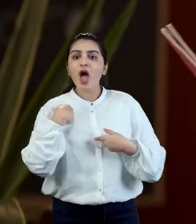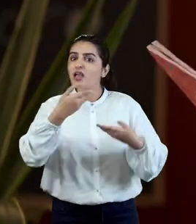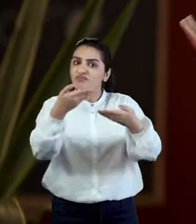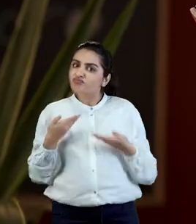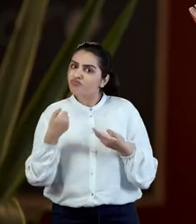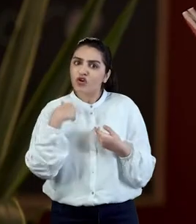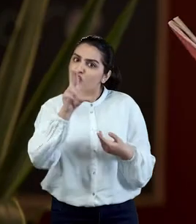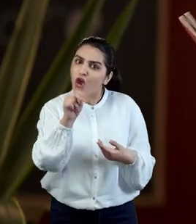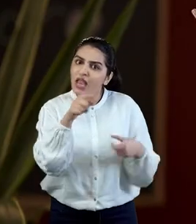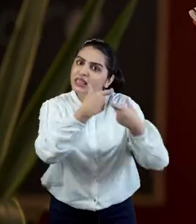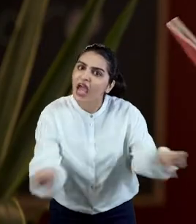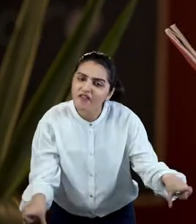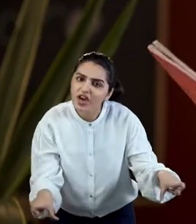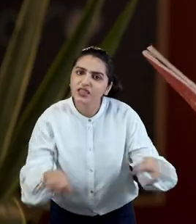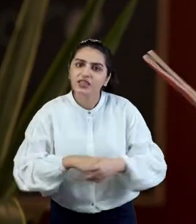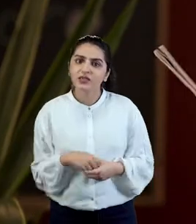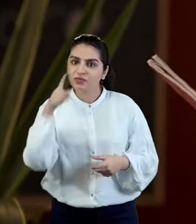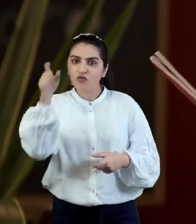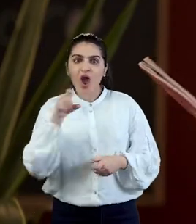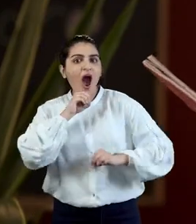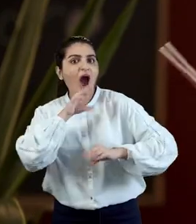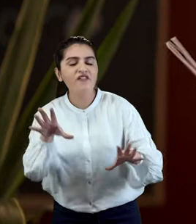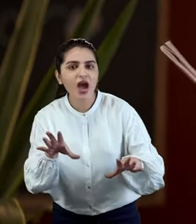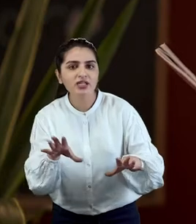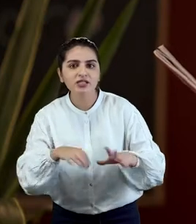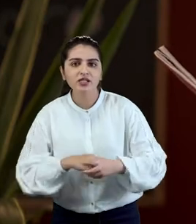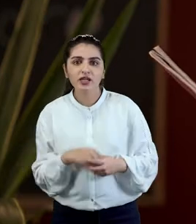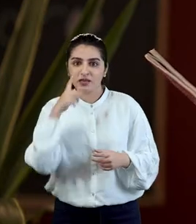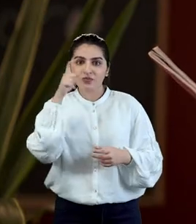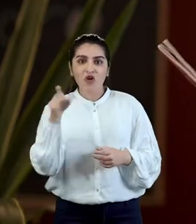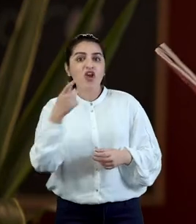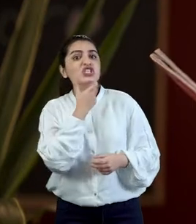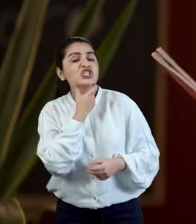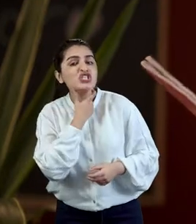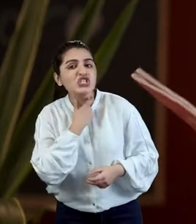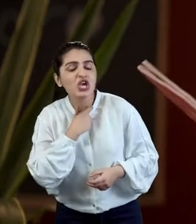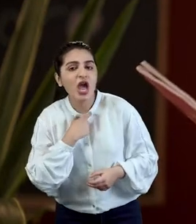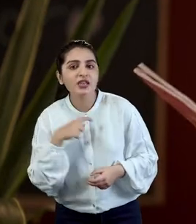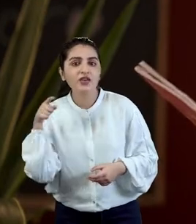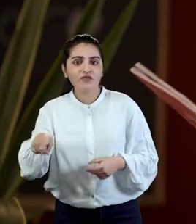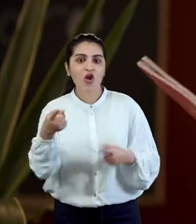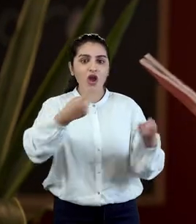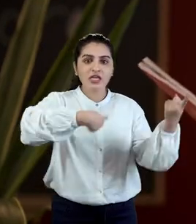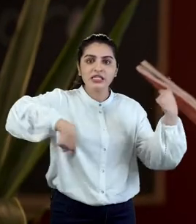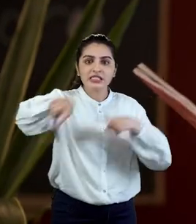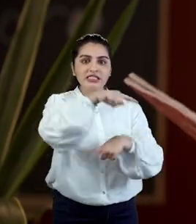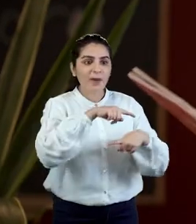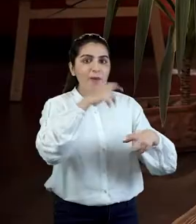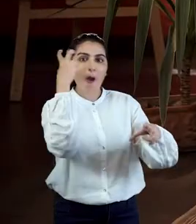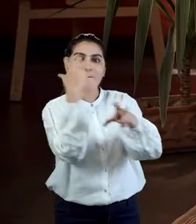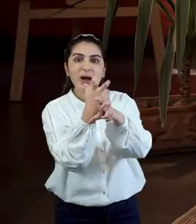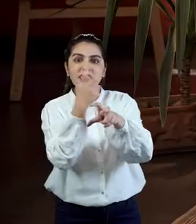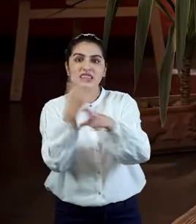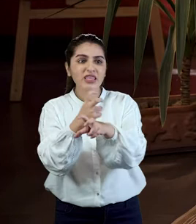you invite me to your party?" he thundered. "Because wicked wizards like turning people into